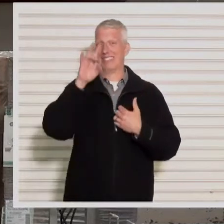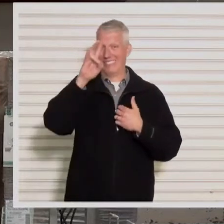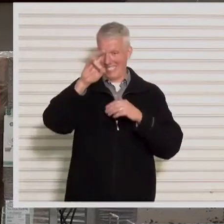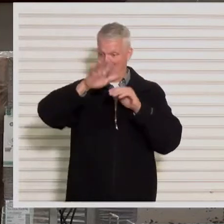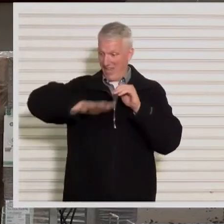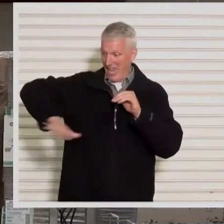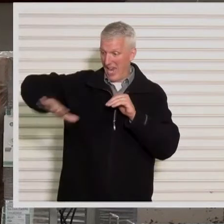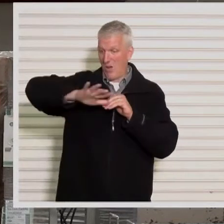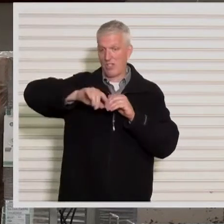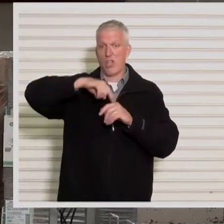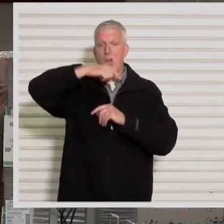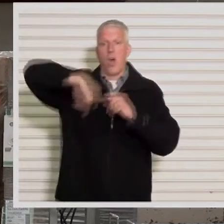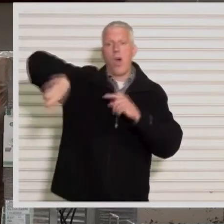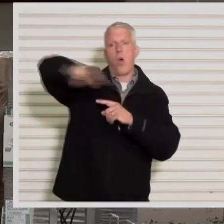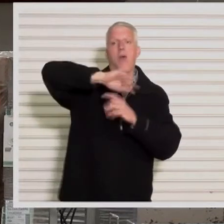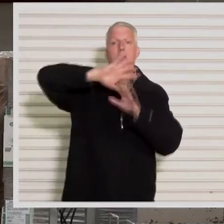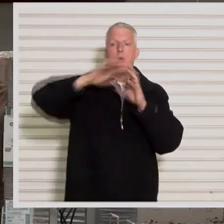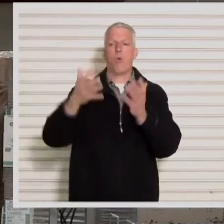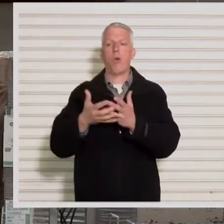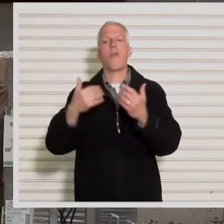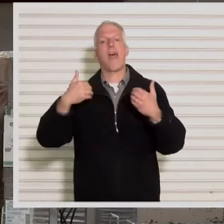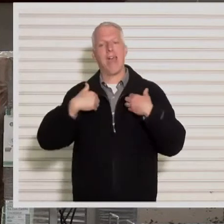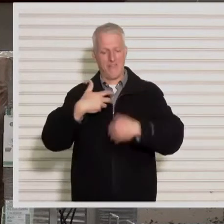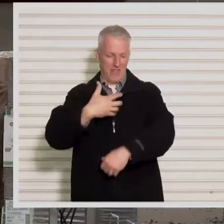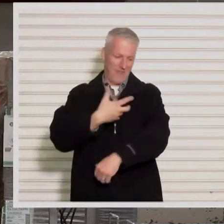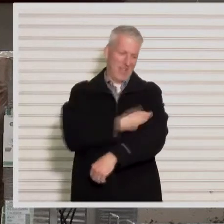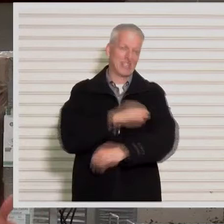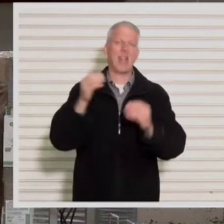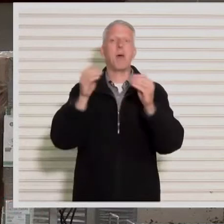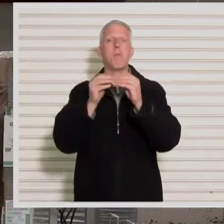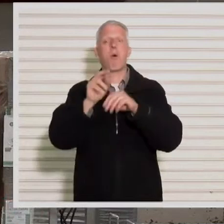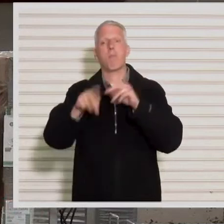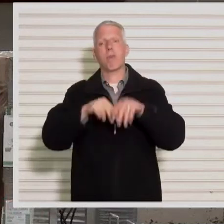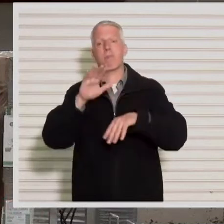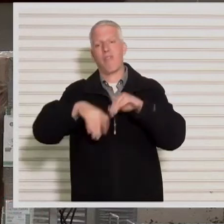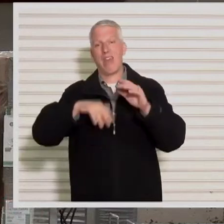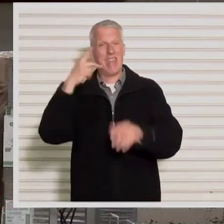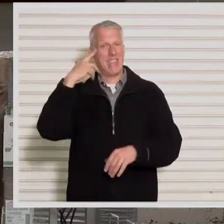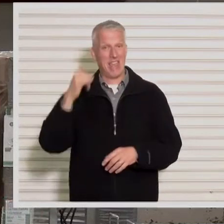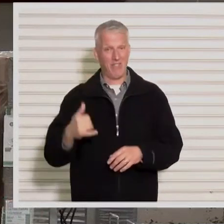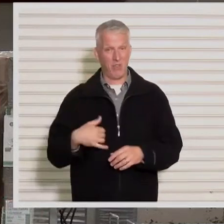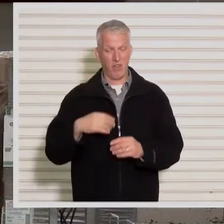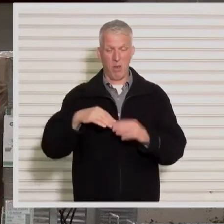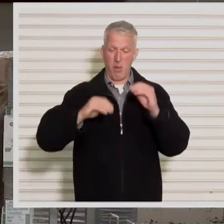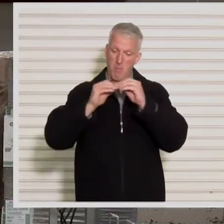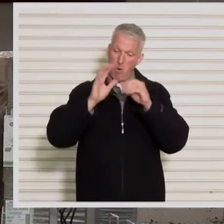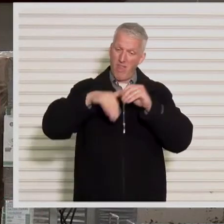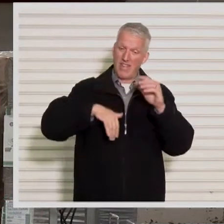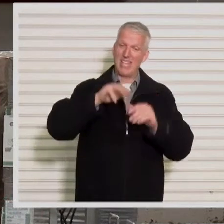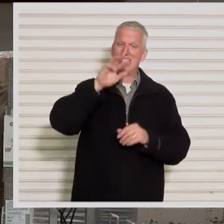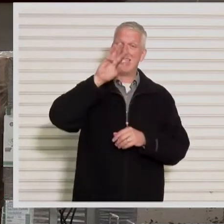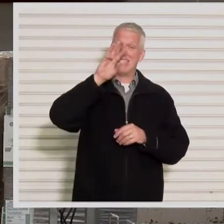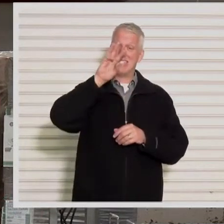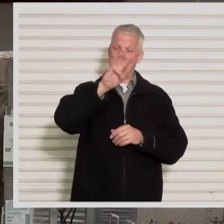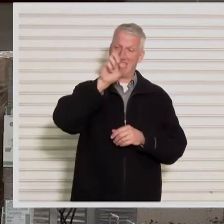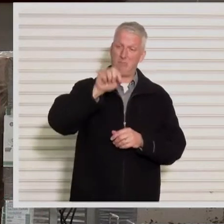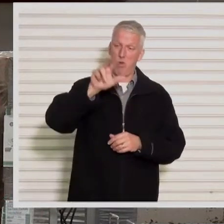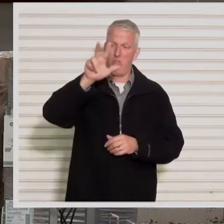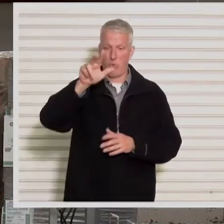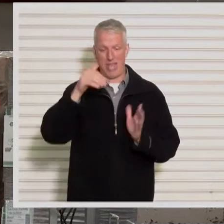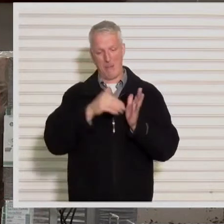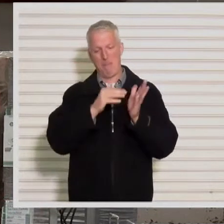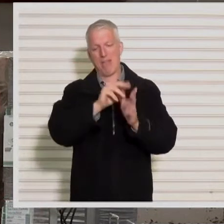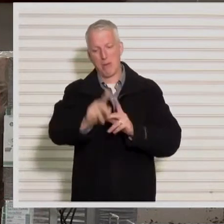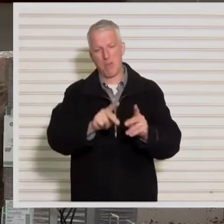world, nations, that have vaccinated more people than the state of California. Over 6.3 million people have been vaccinated in this